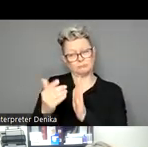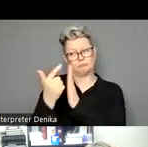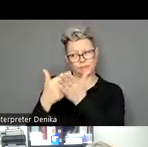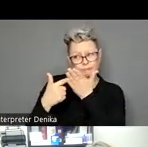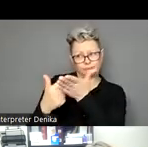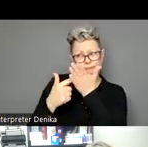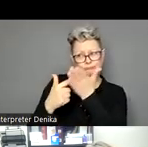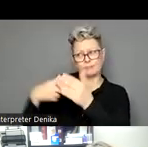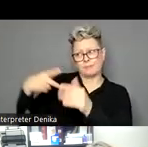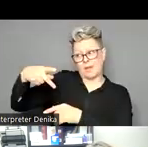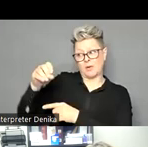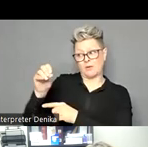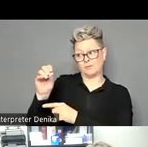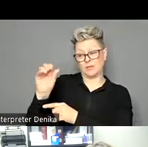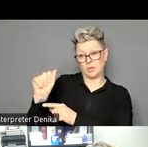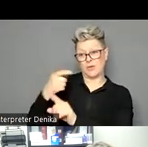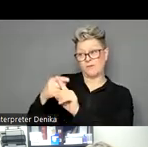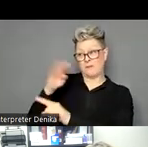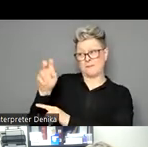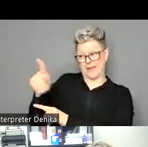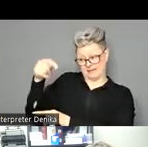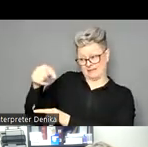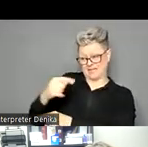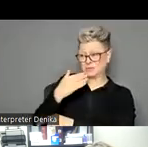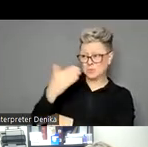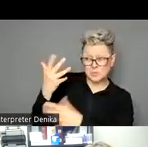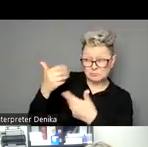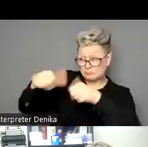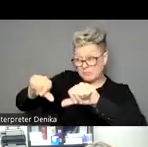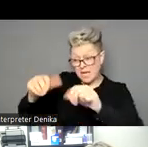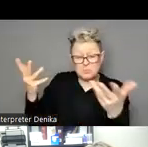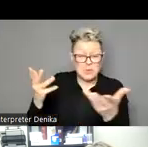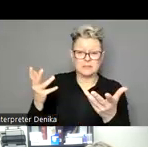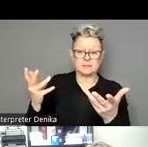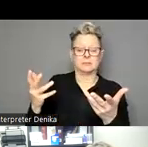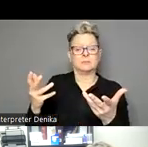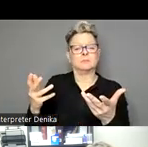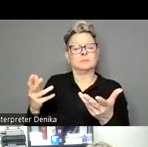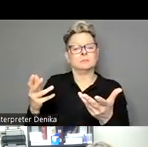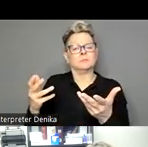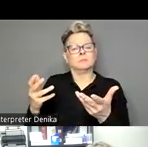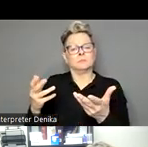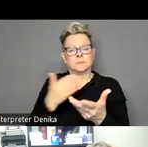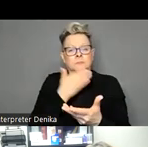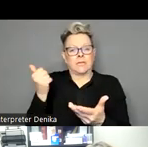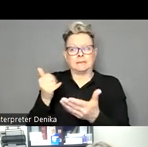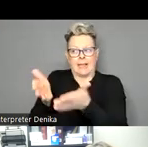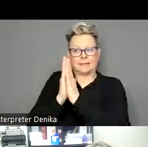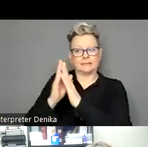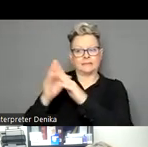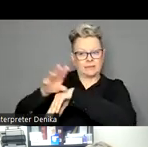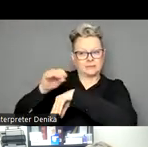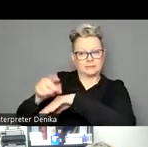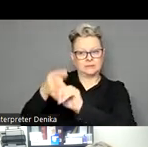bank gives you before you sign that and consider the whole matter closed. You might want to think a bit